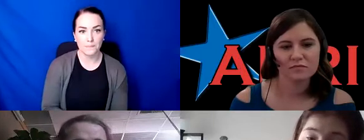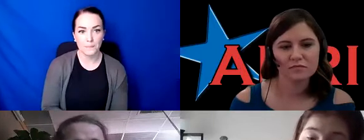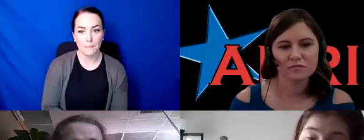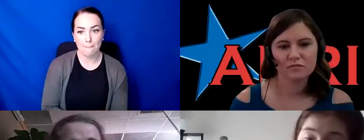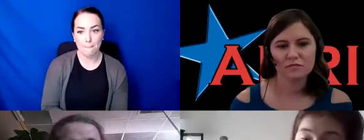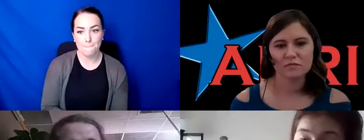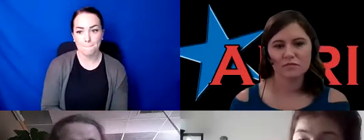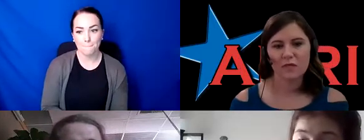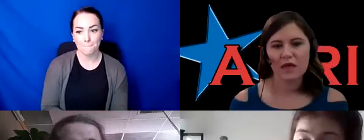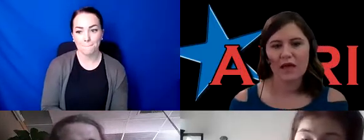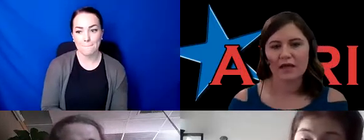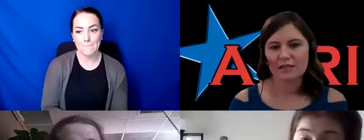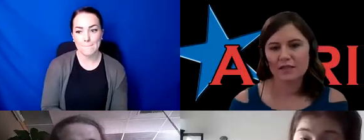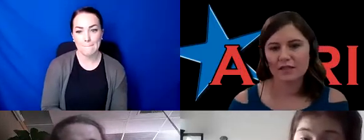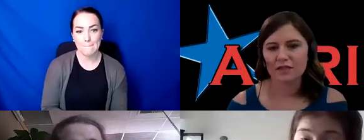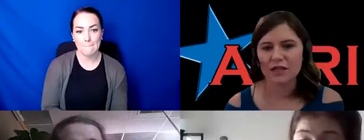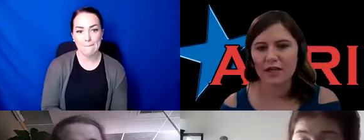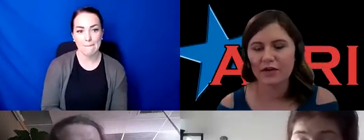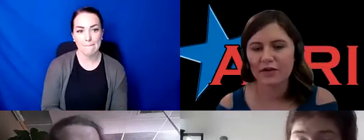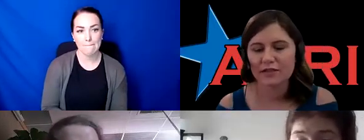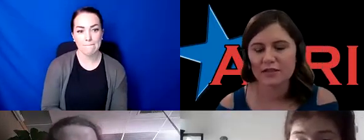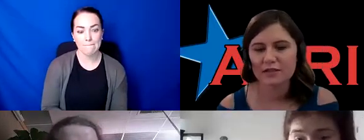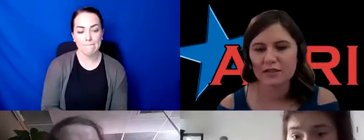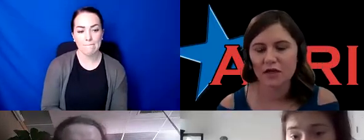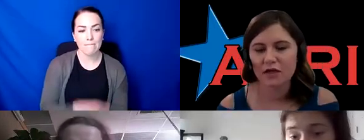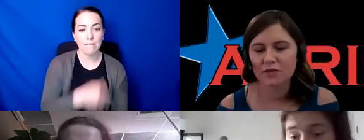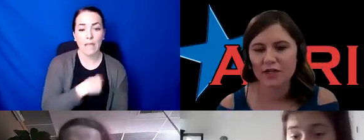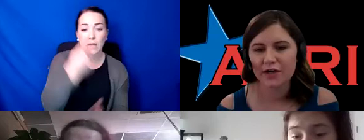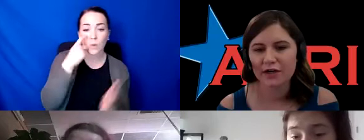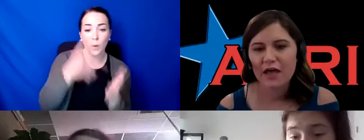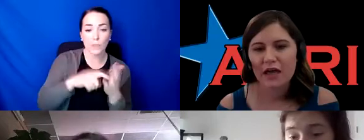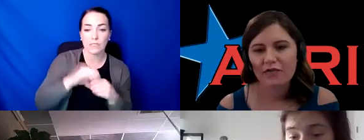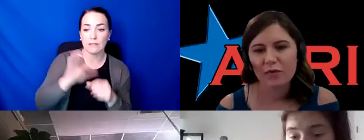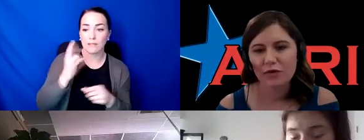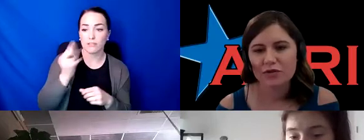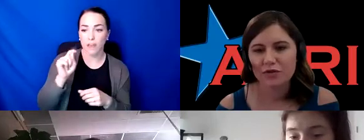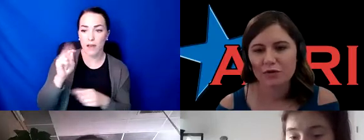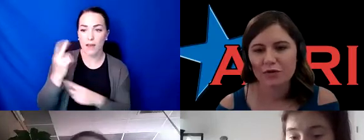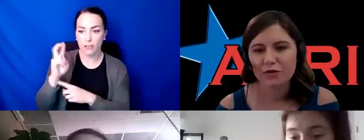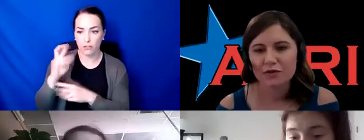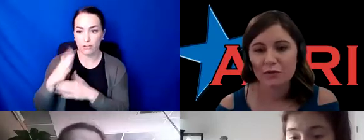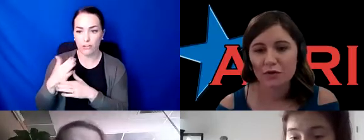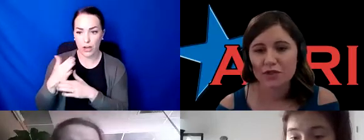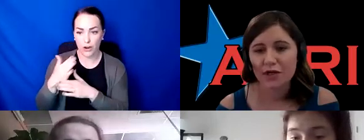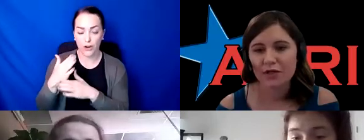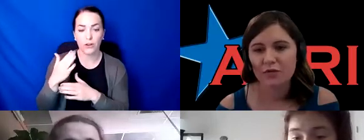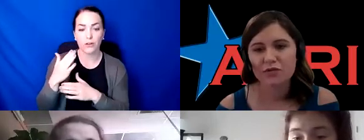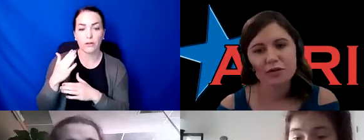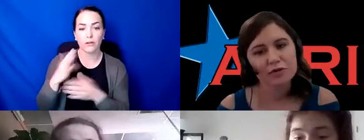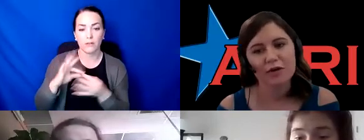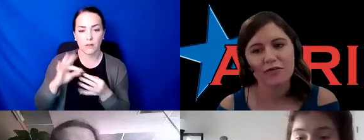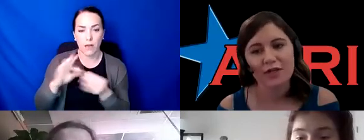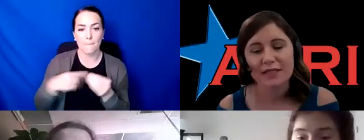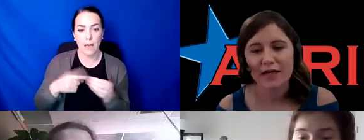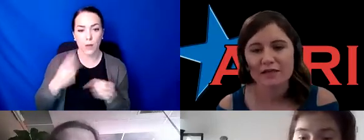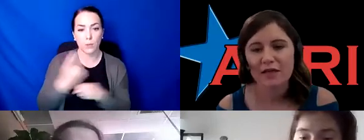So, and I see in the chat, Heather has shared, I have a male consumer who uses a wheelchair, and he will struggle